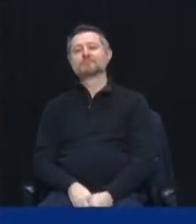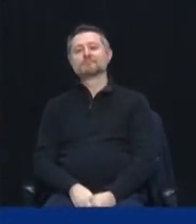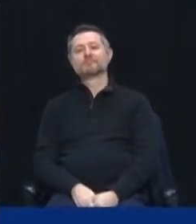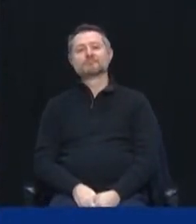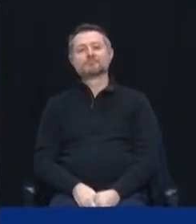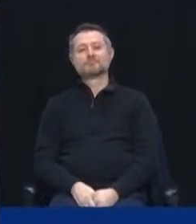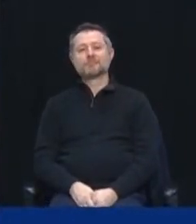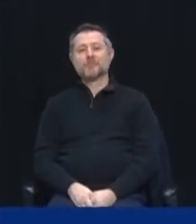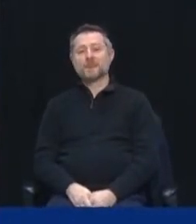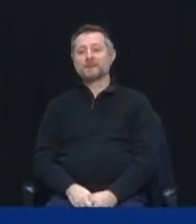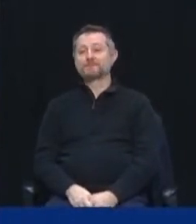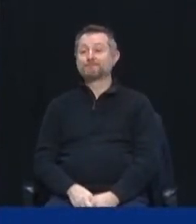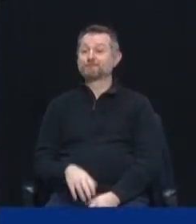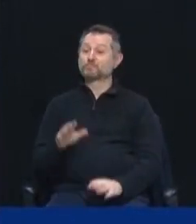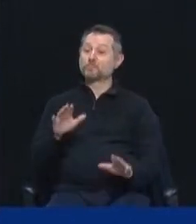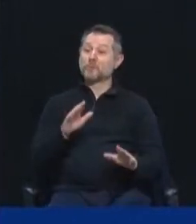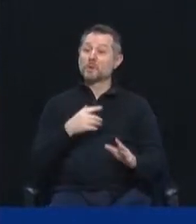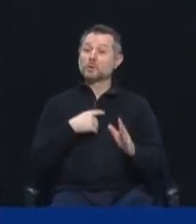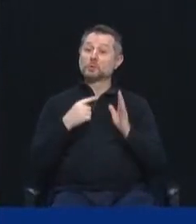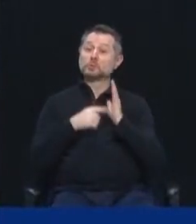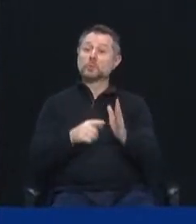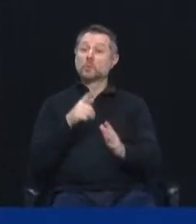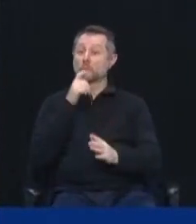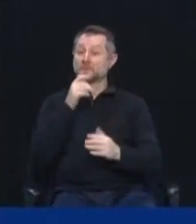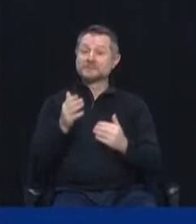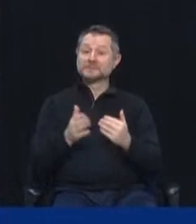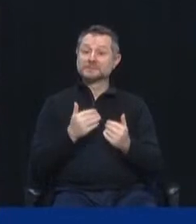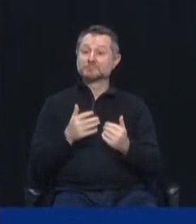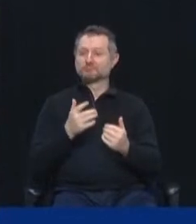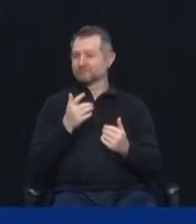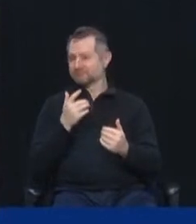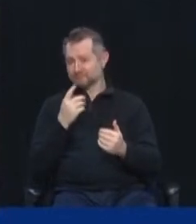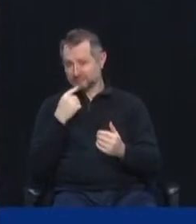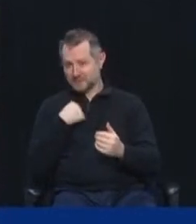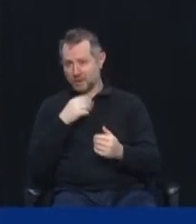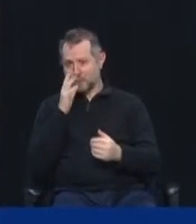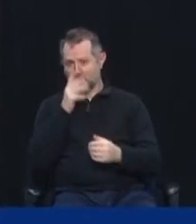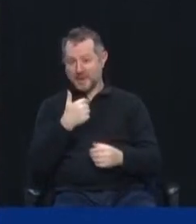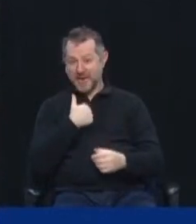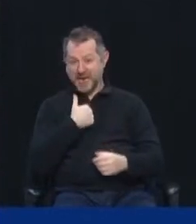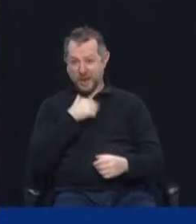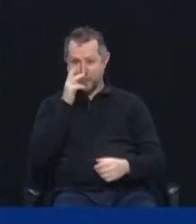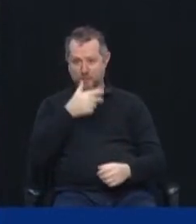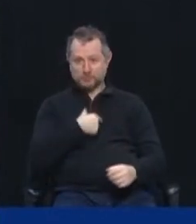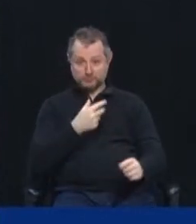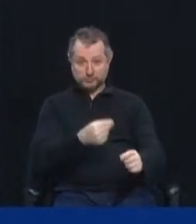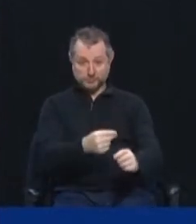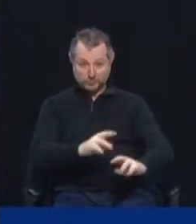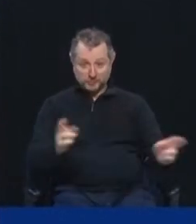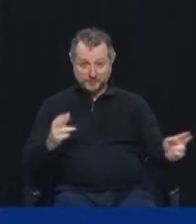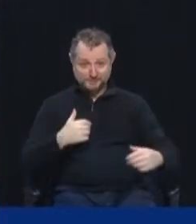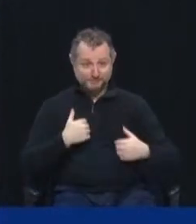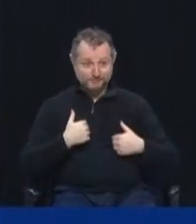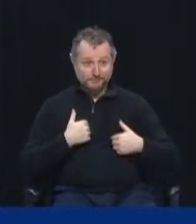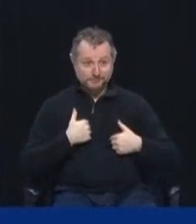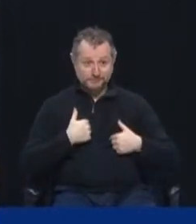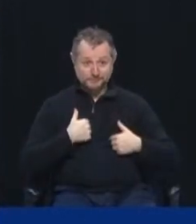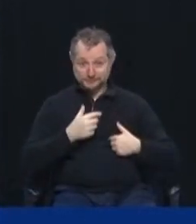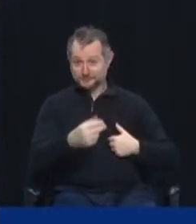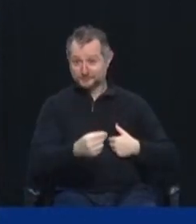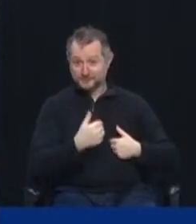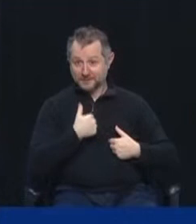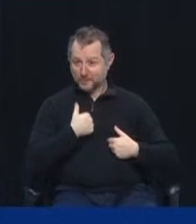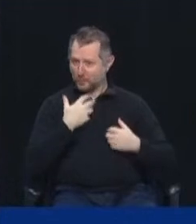just to show how easy the vaccine is, I'm actually going to administer your vaccine. Yes, to show that